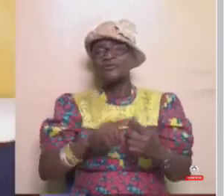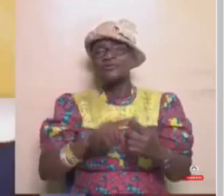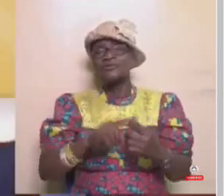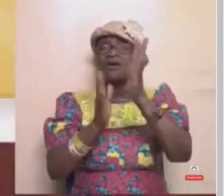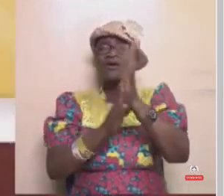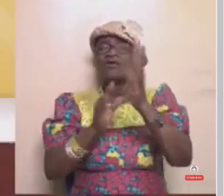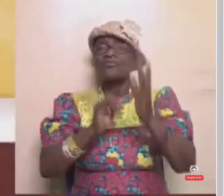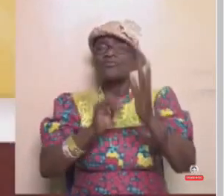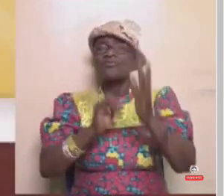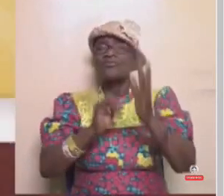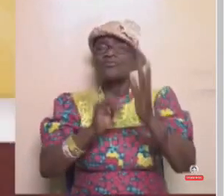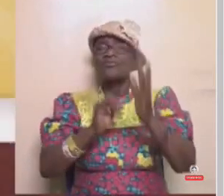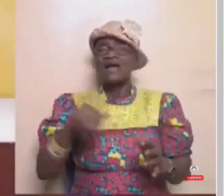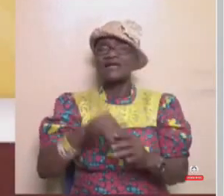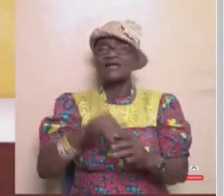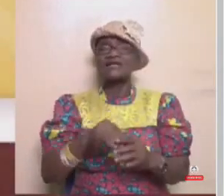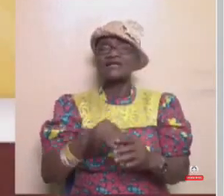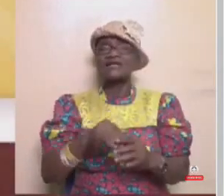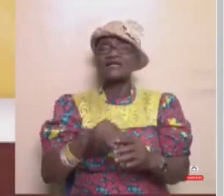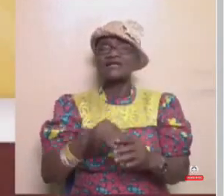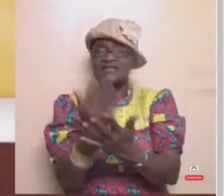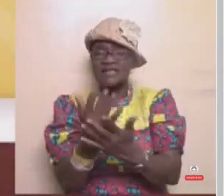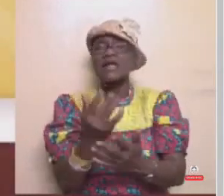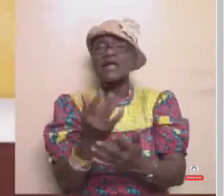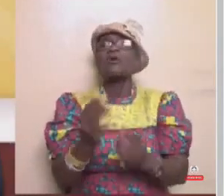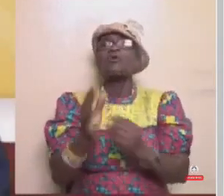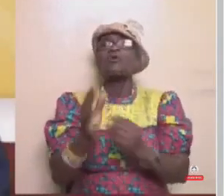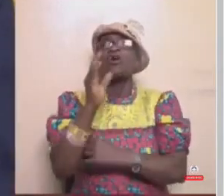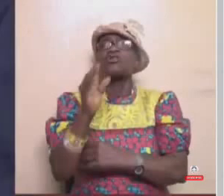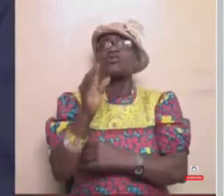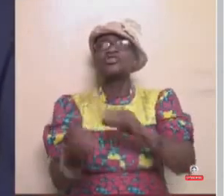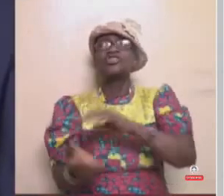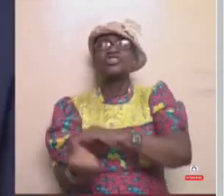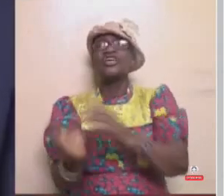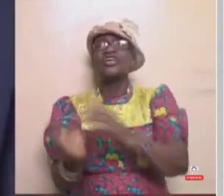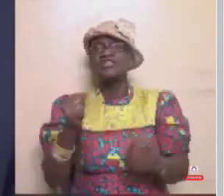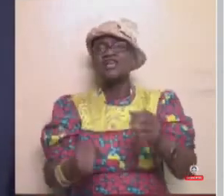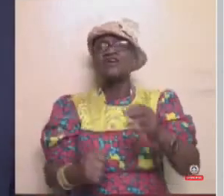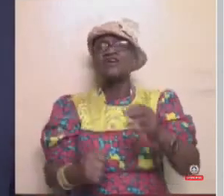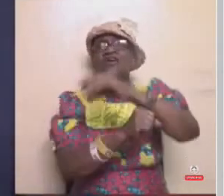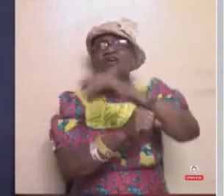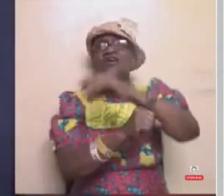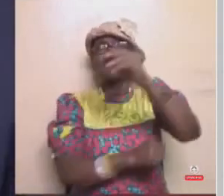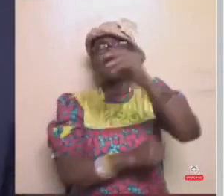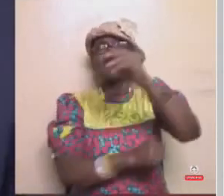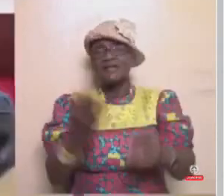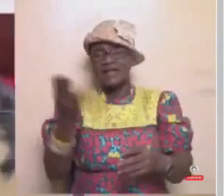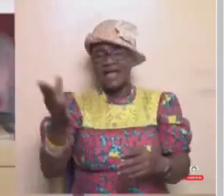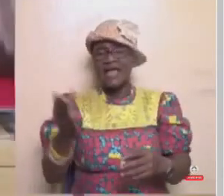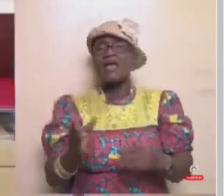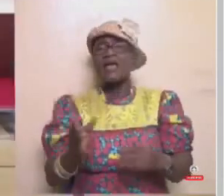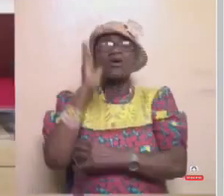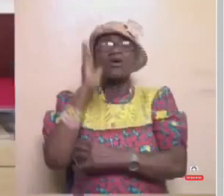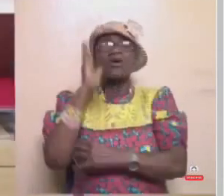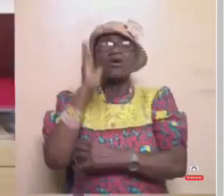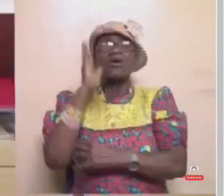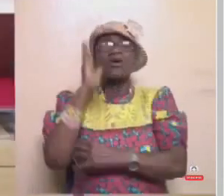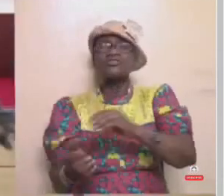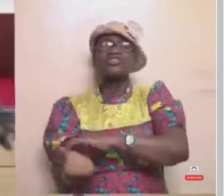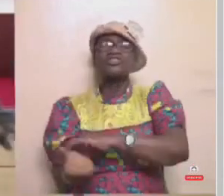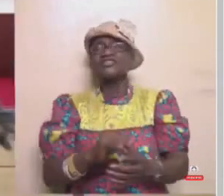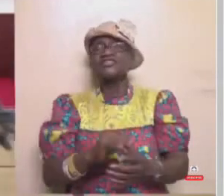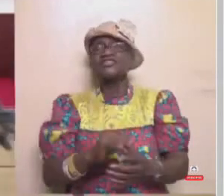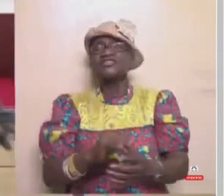prison began to shake. God will shake the foundation of your trouble today in Jesus' name. Amen. And you will come out